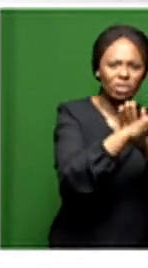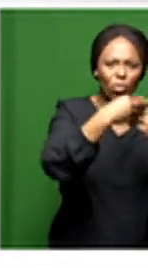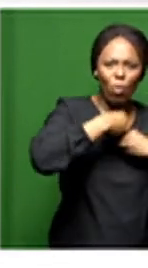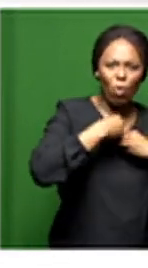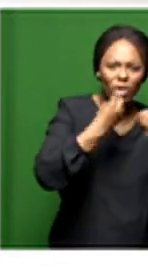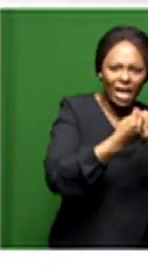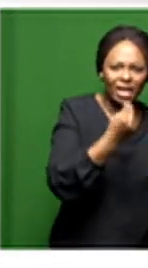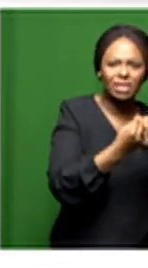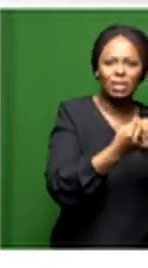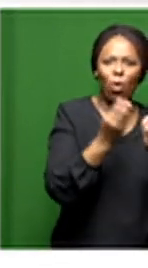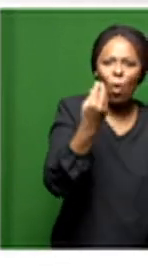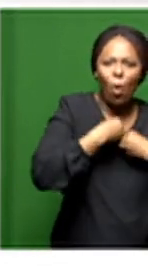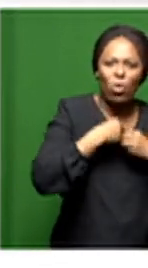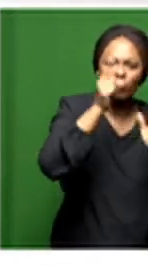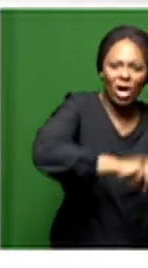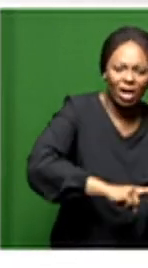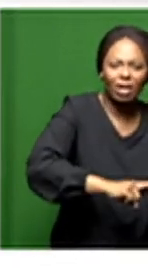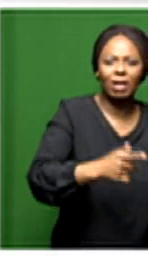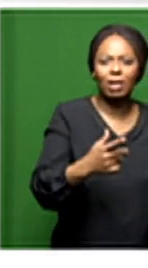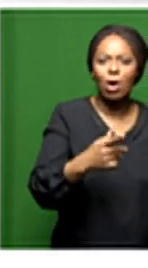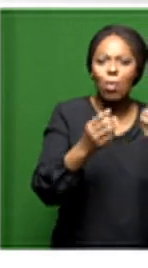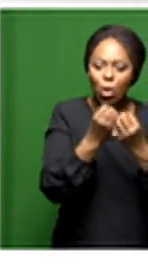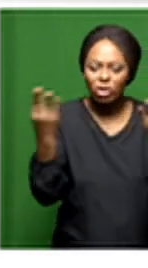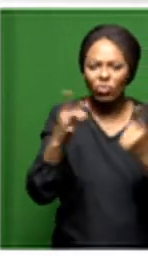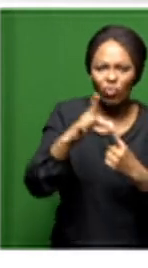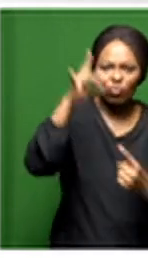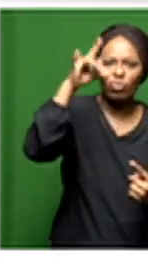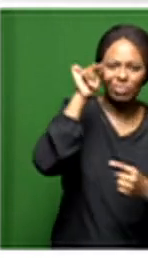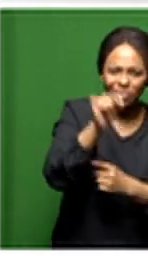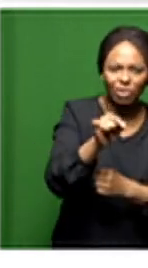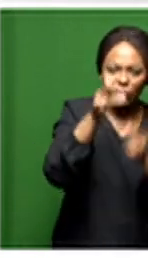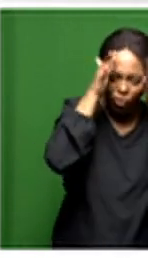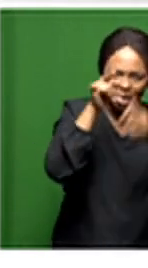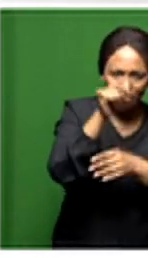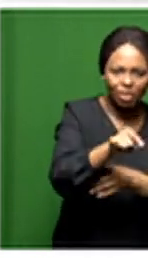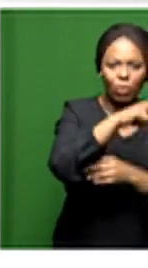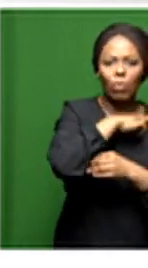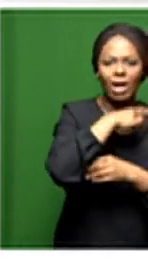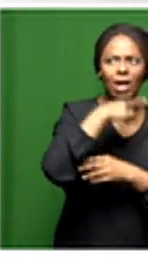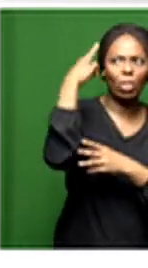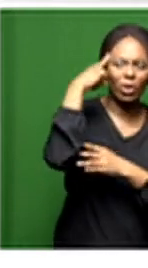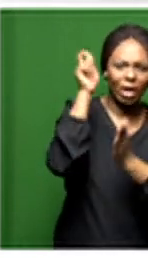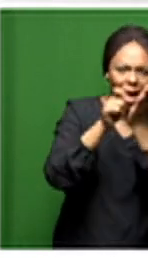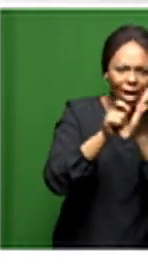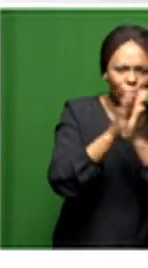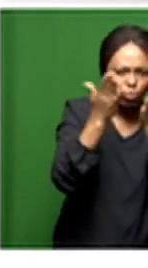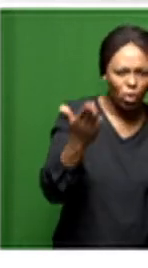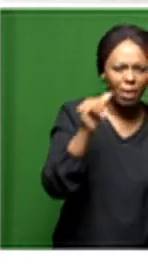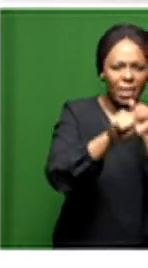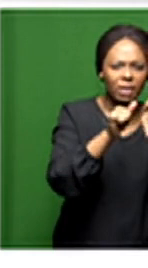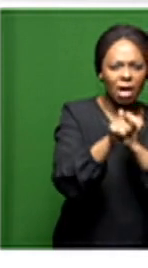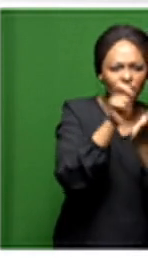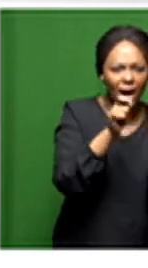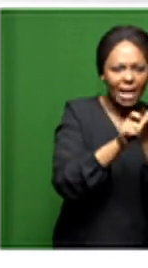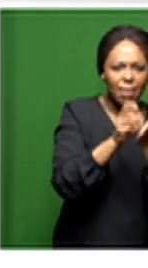media. Yet that's what we choose to focus on. So I felt the urge and the urgency of writing this book so that I drive the message